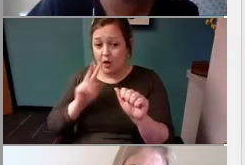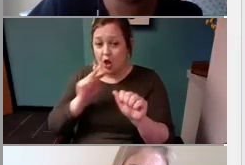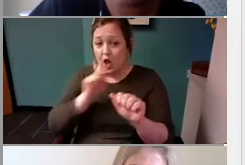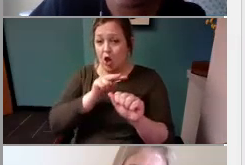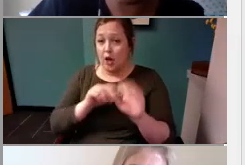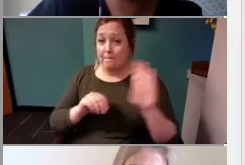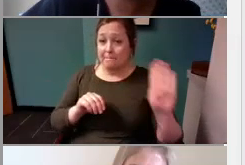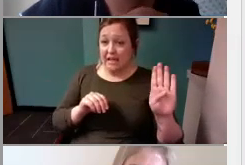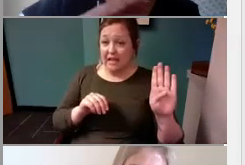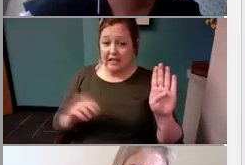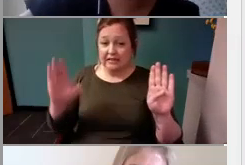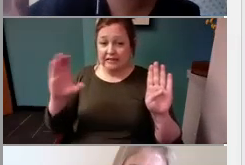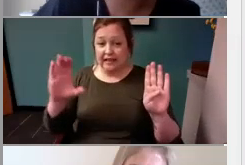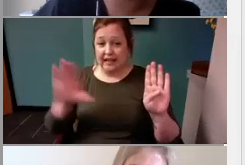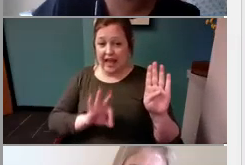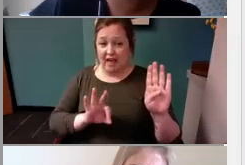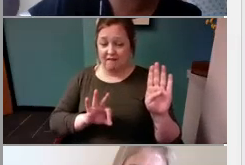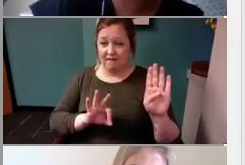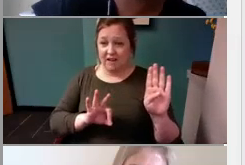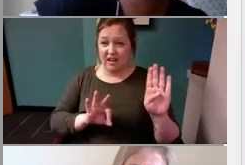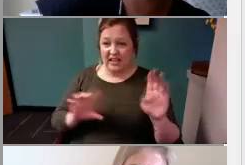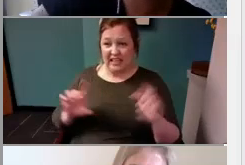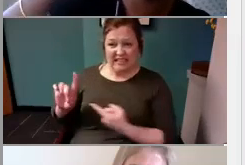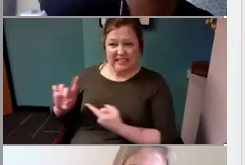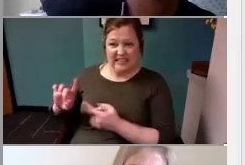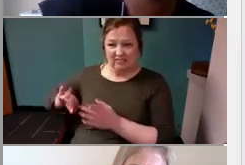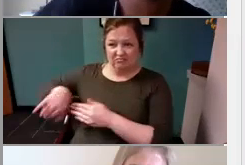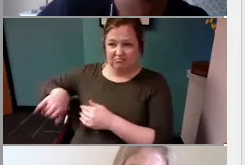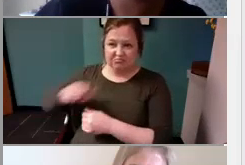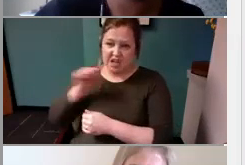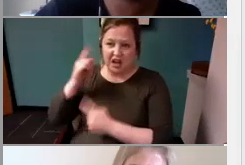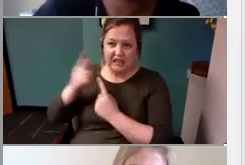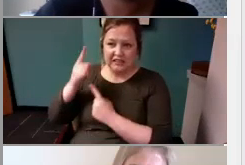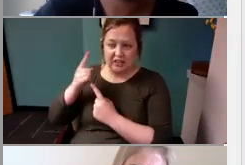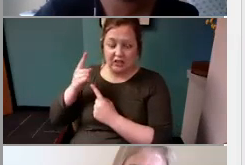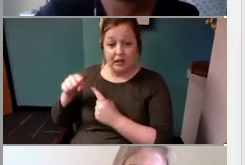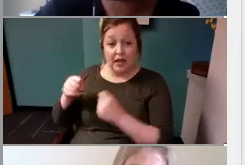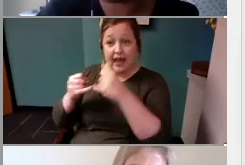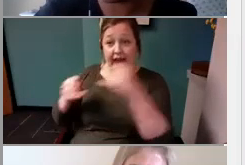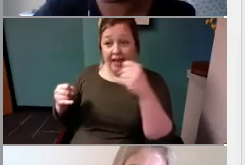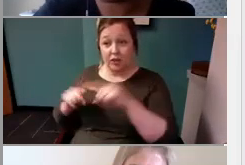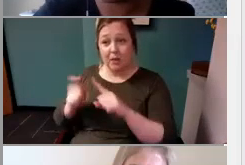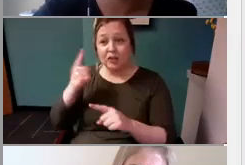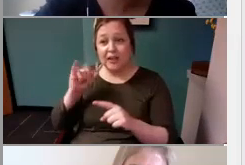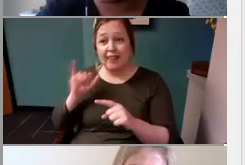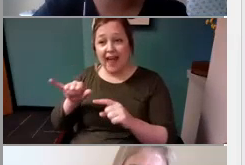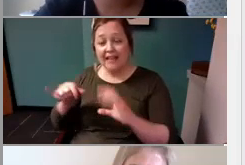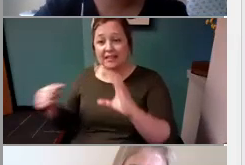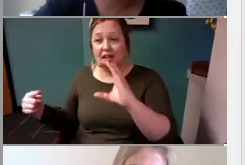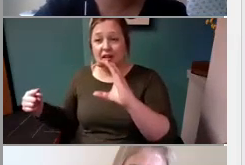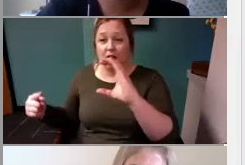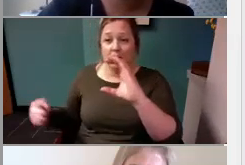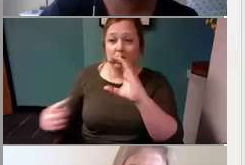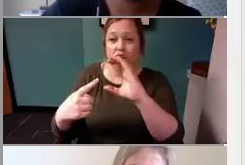not going to consider D, because although that's an edge that is coming into it. Is that Right. what you're?